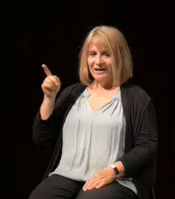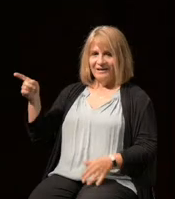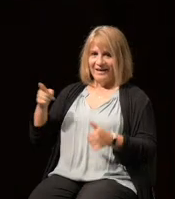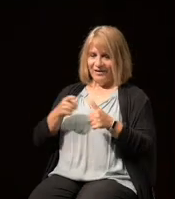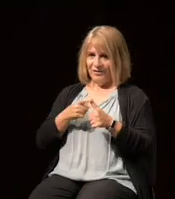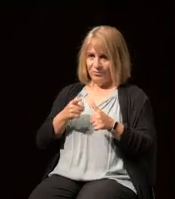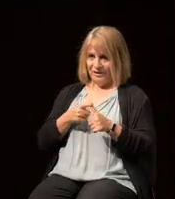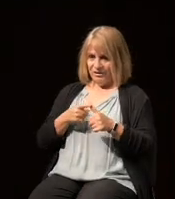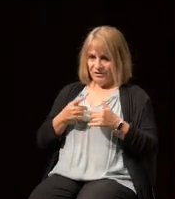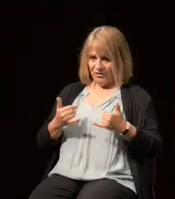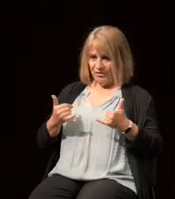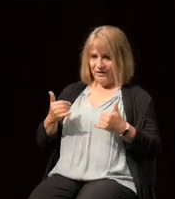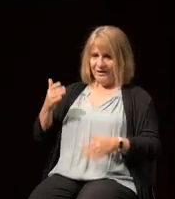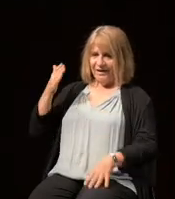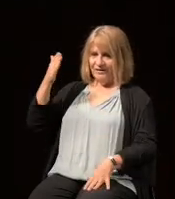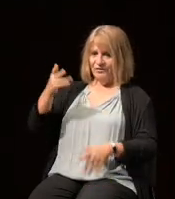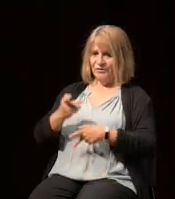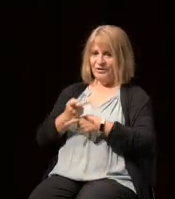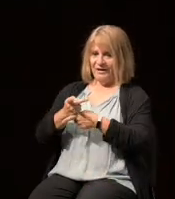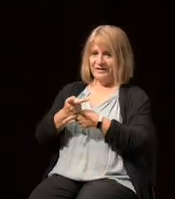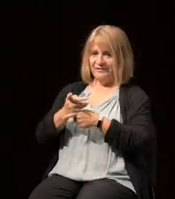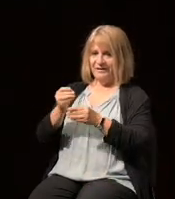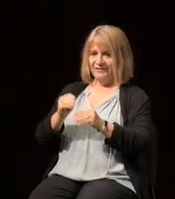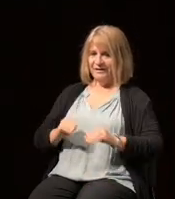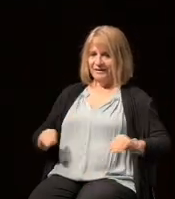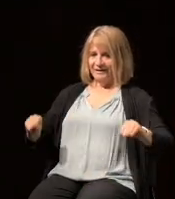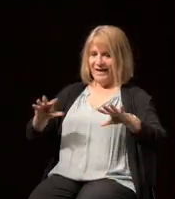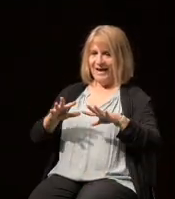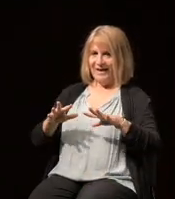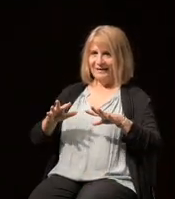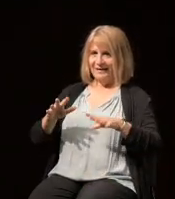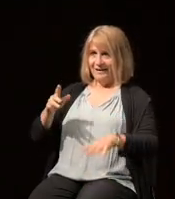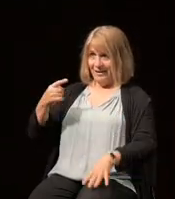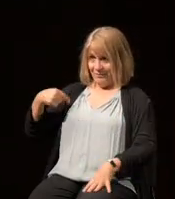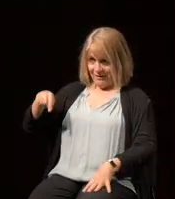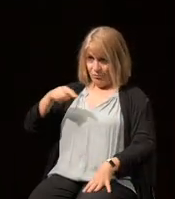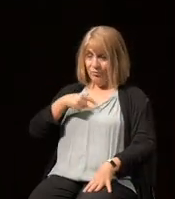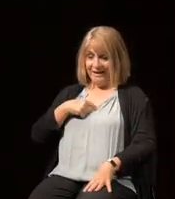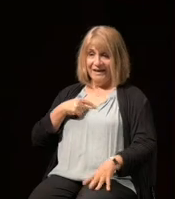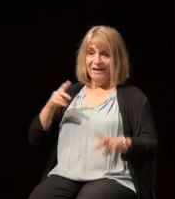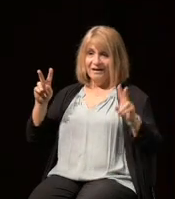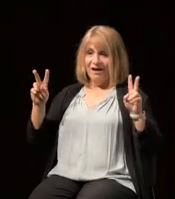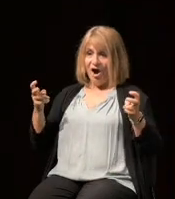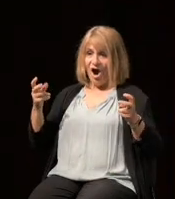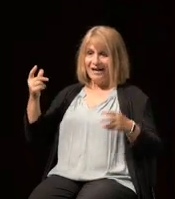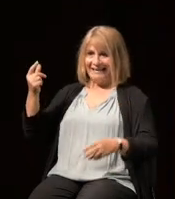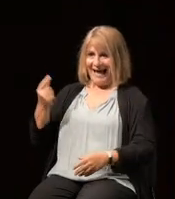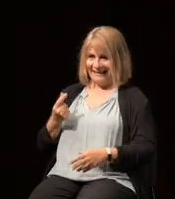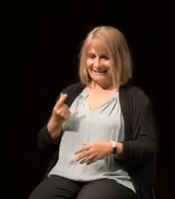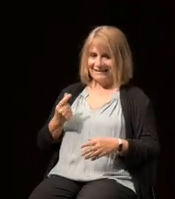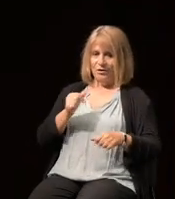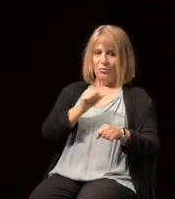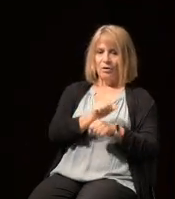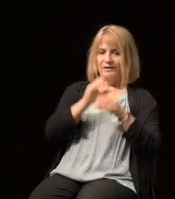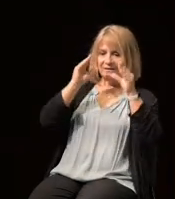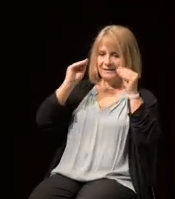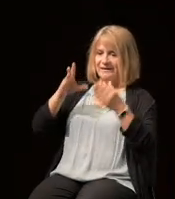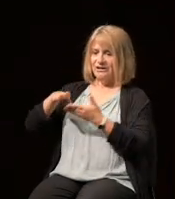current, and future caretakers of the land upon which we, as guests, work, teach, and